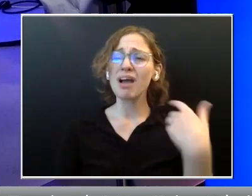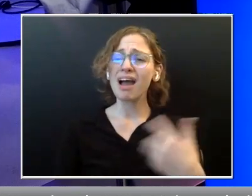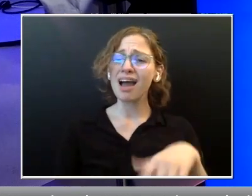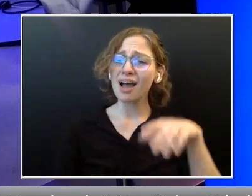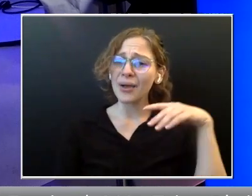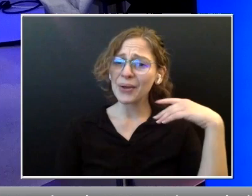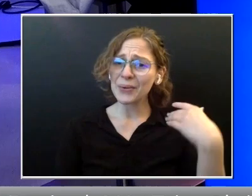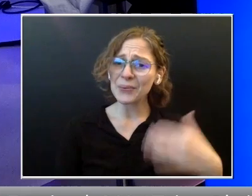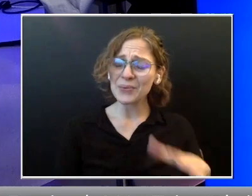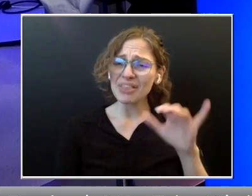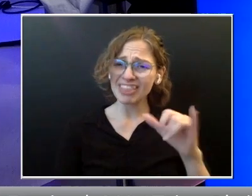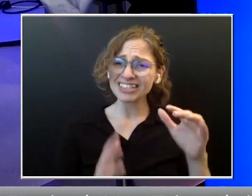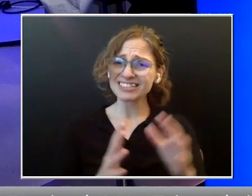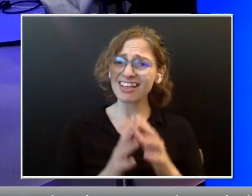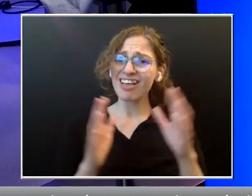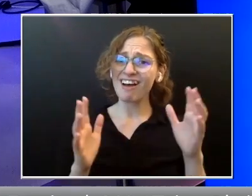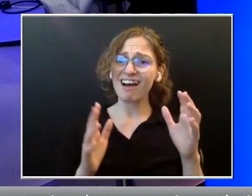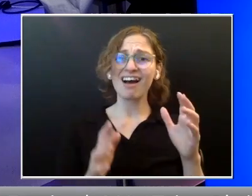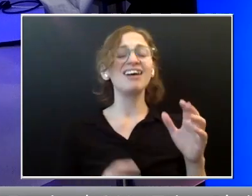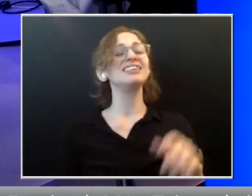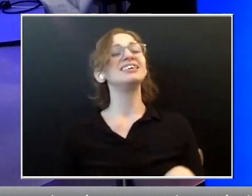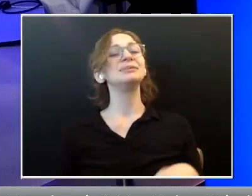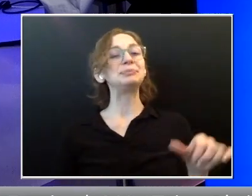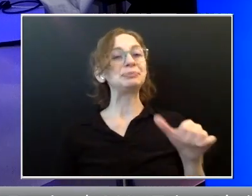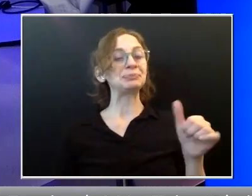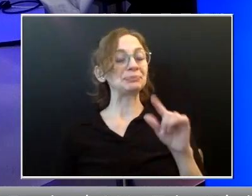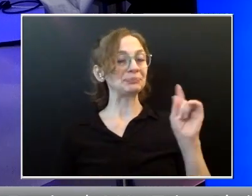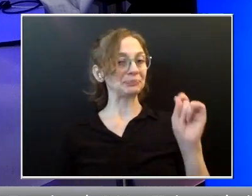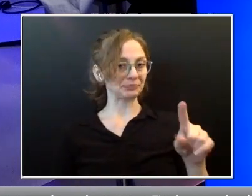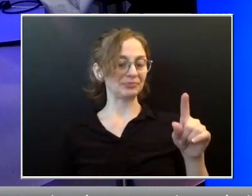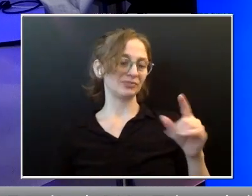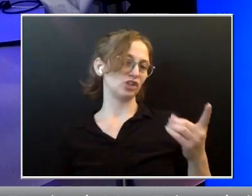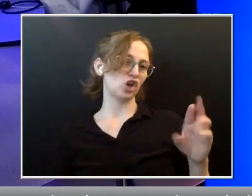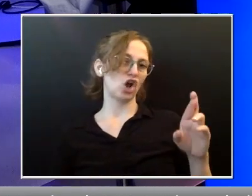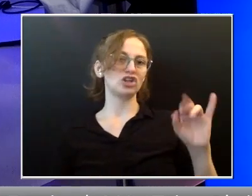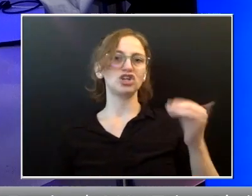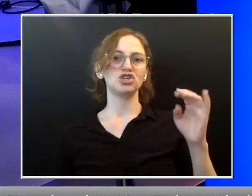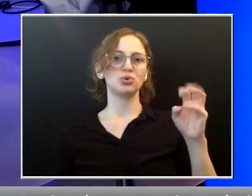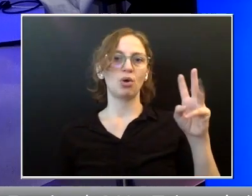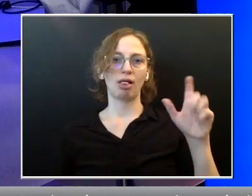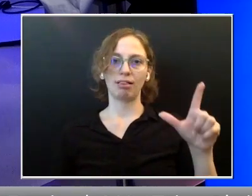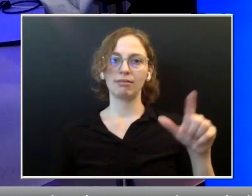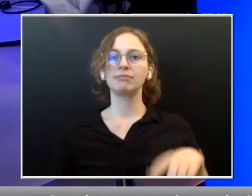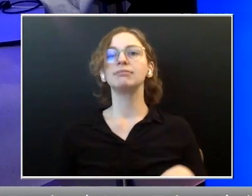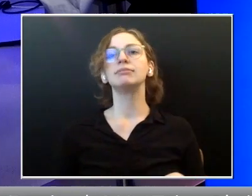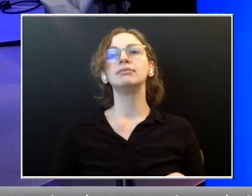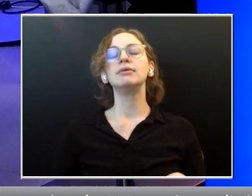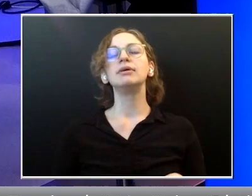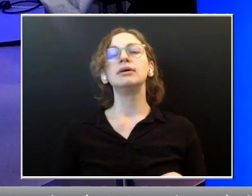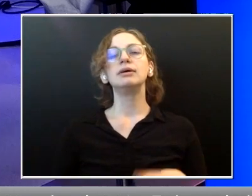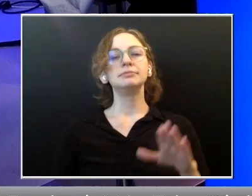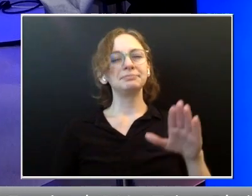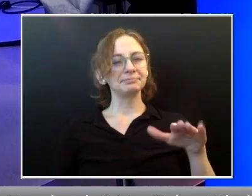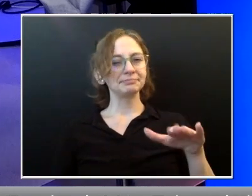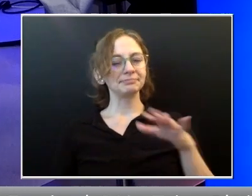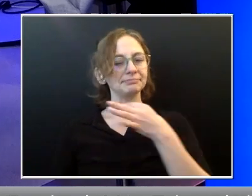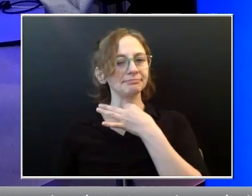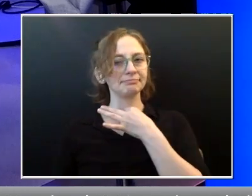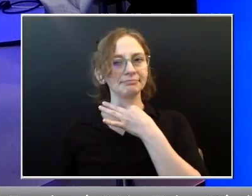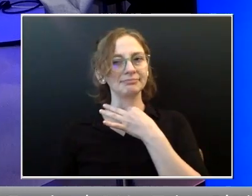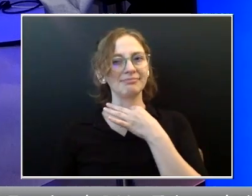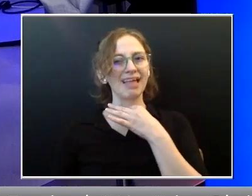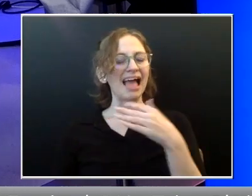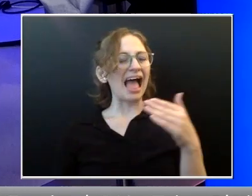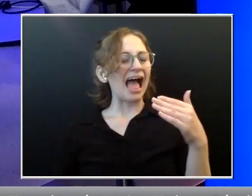Yeah. Teresa has a question for Dr. Jewell. Teresa wants to know, how common is it to develop precancerous cells on your uterus